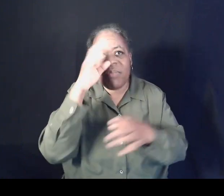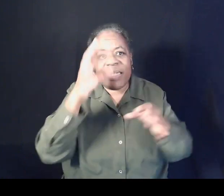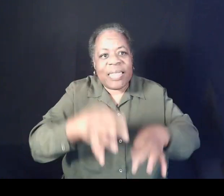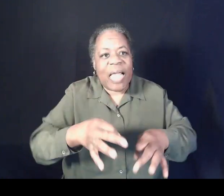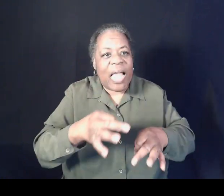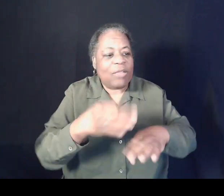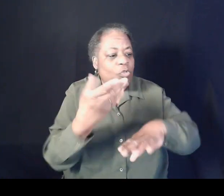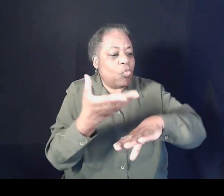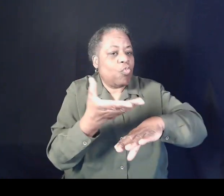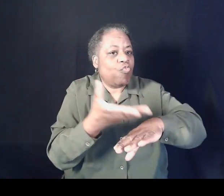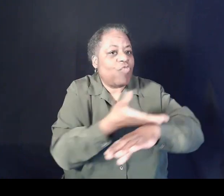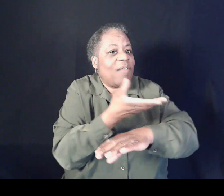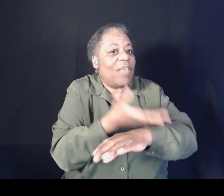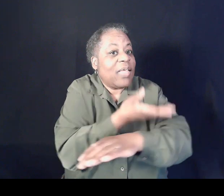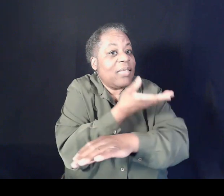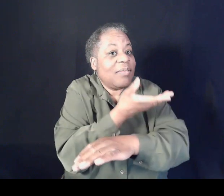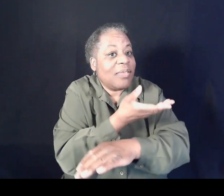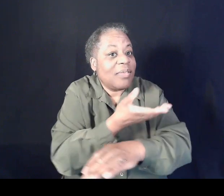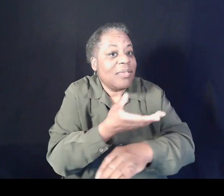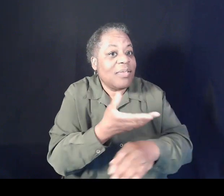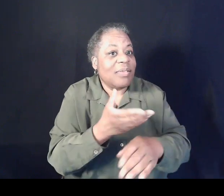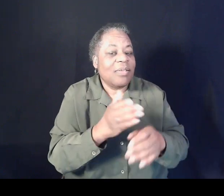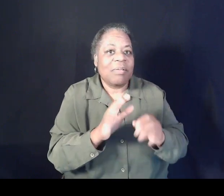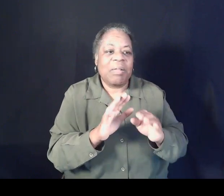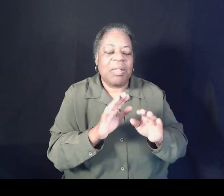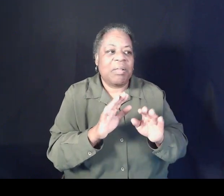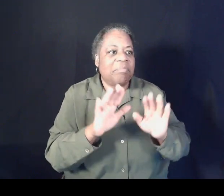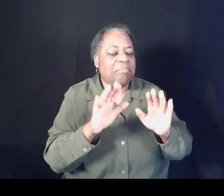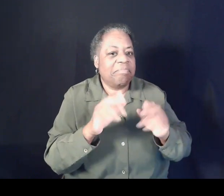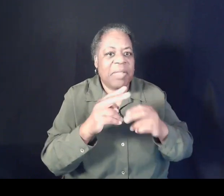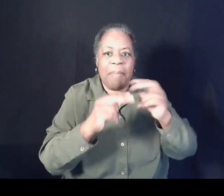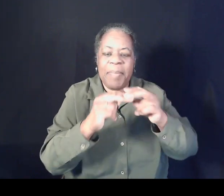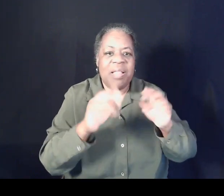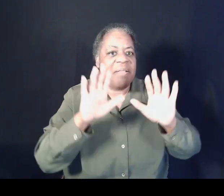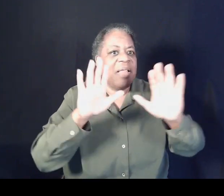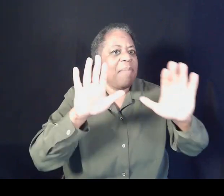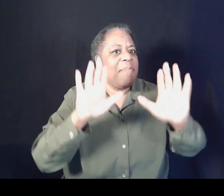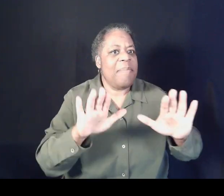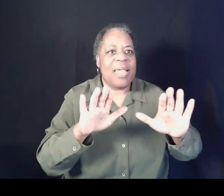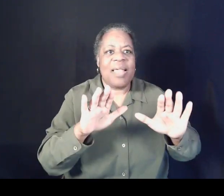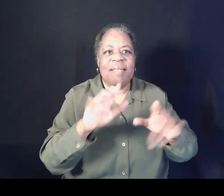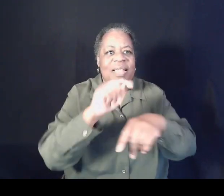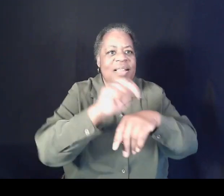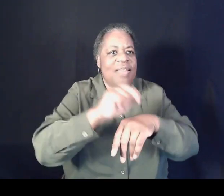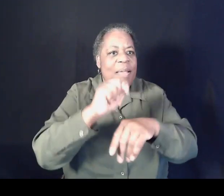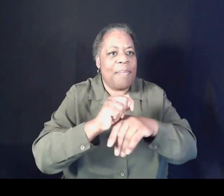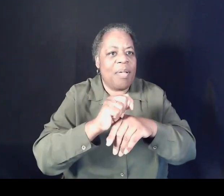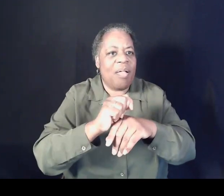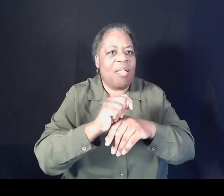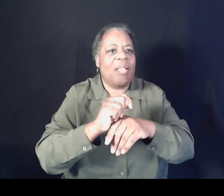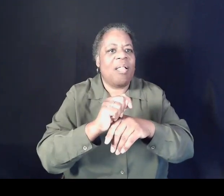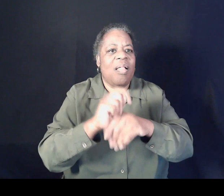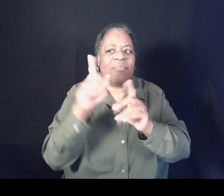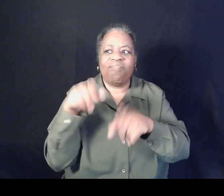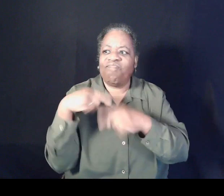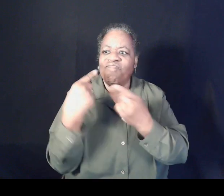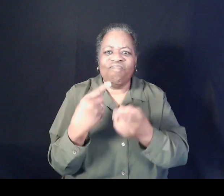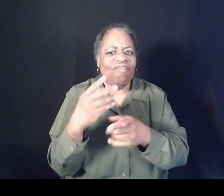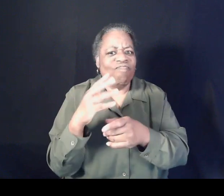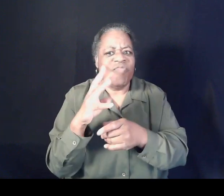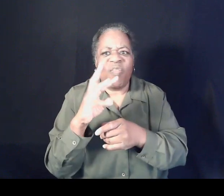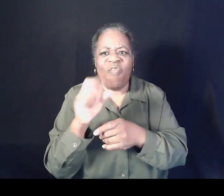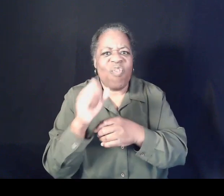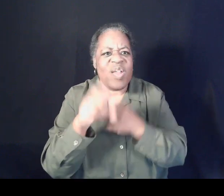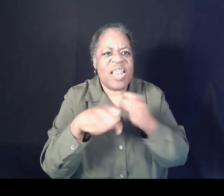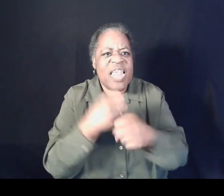and build an amazing-looking temple. And this renovation lasts about 40 years, and it was said to be beautiful.